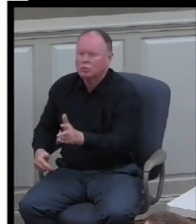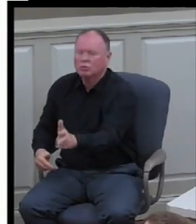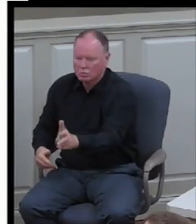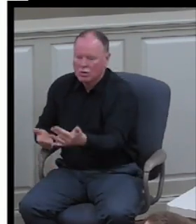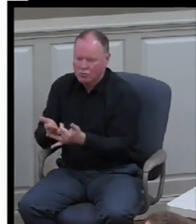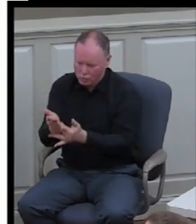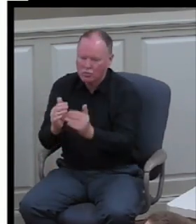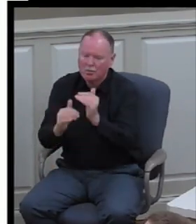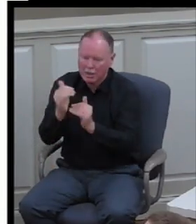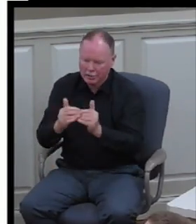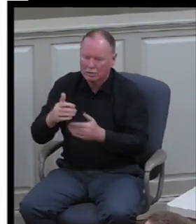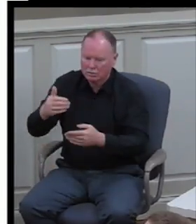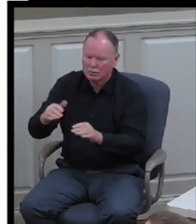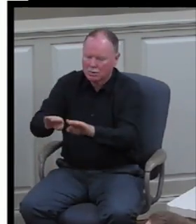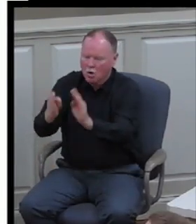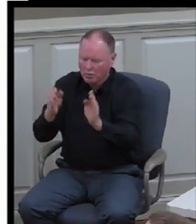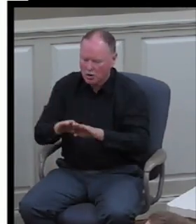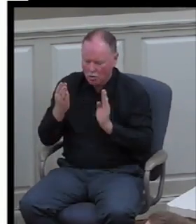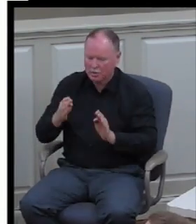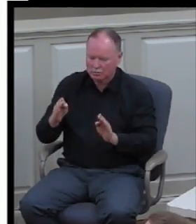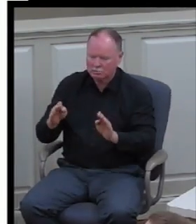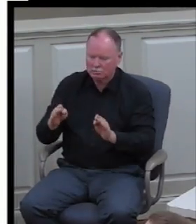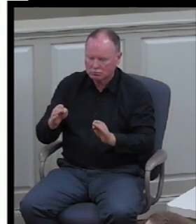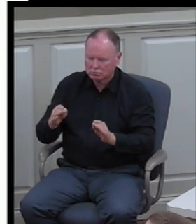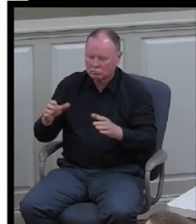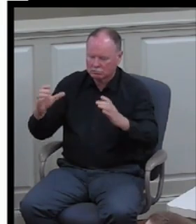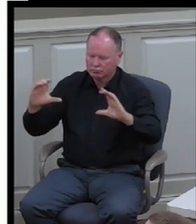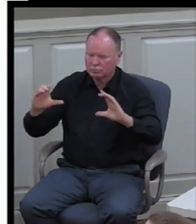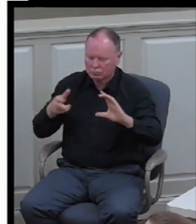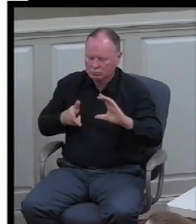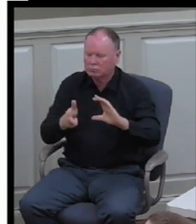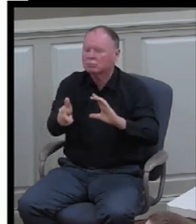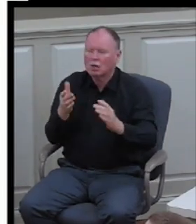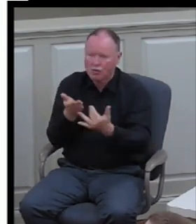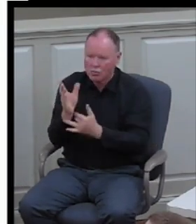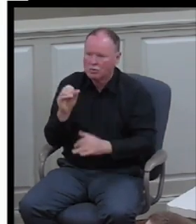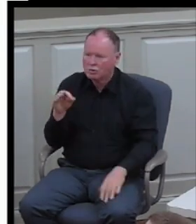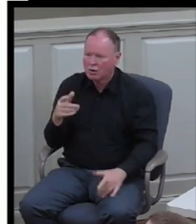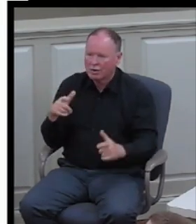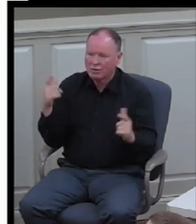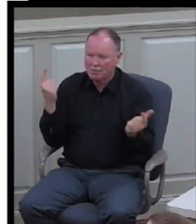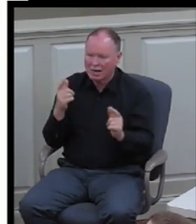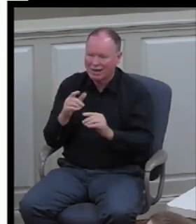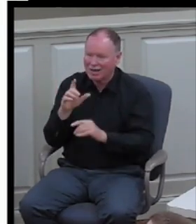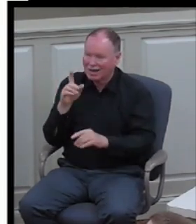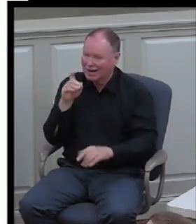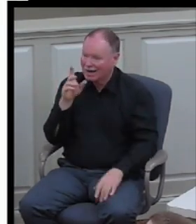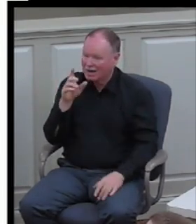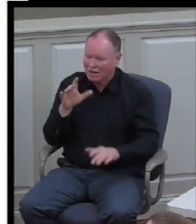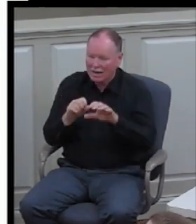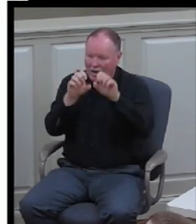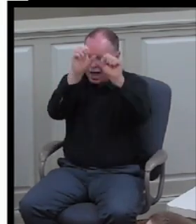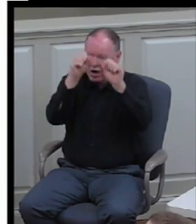have adequate turning radius here to get the largest ladder truck into that last bay. Of course,